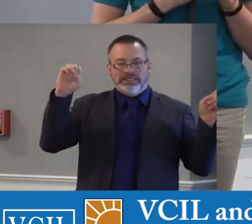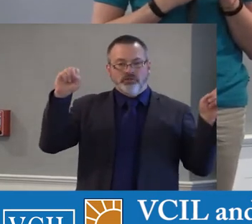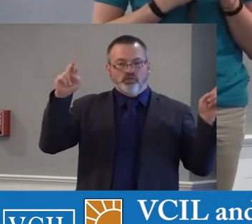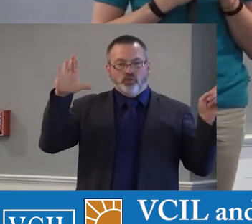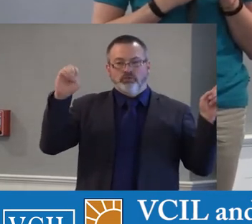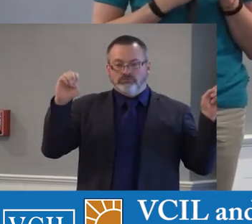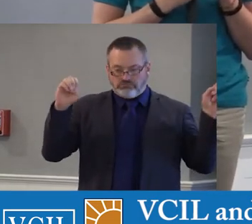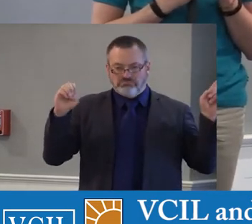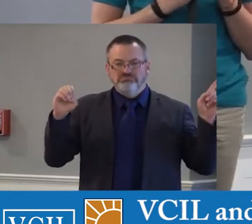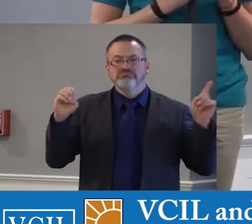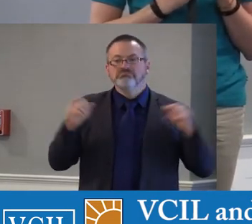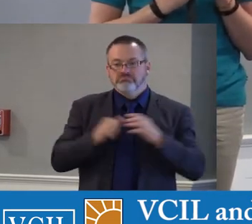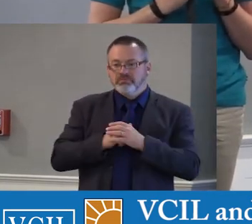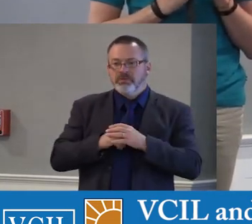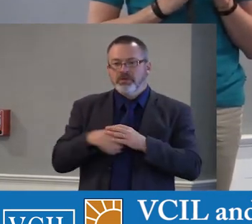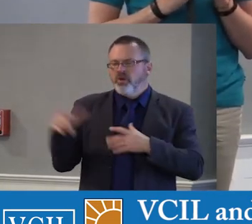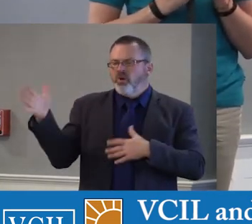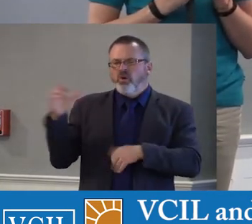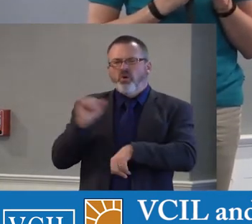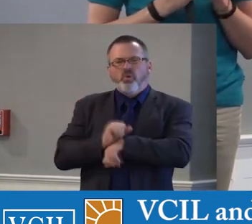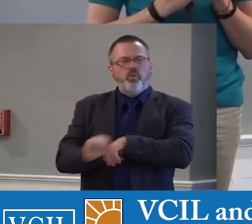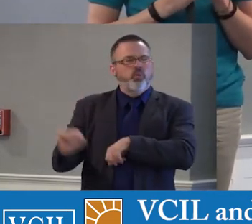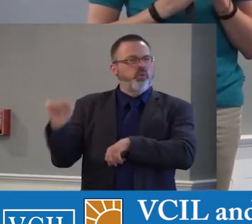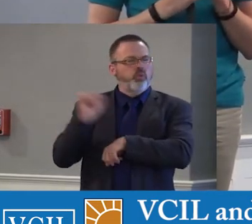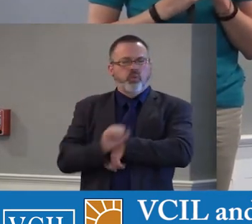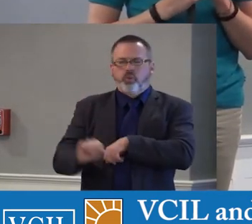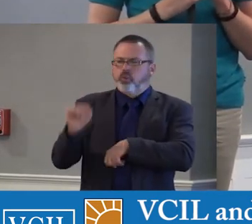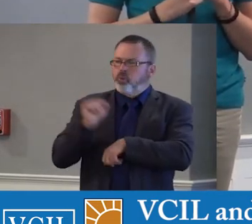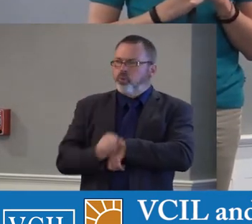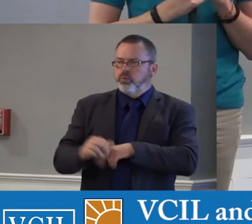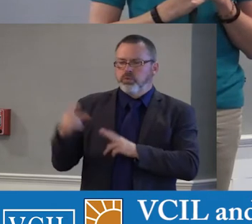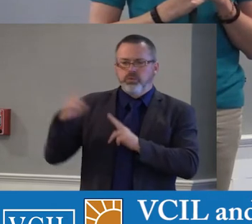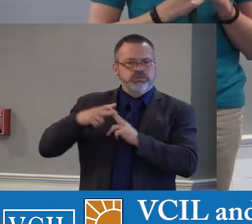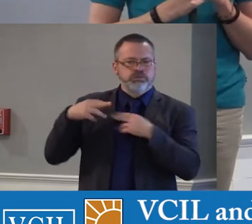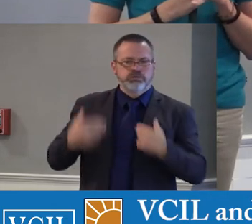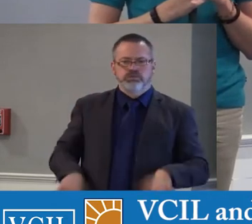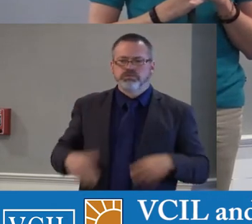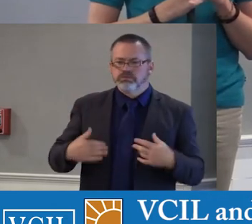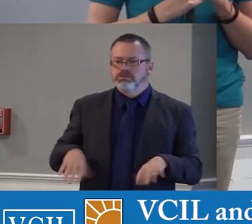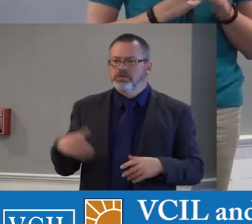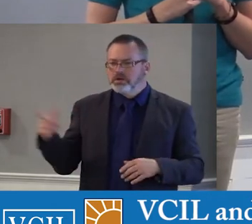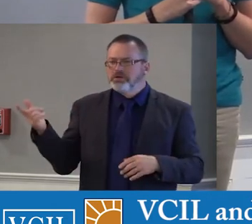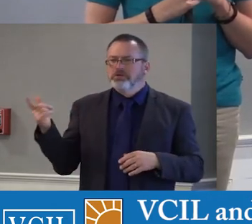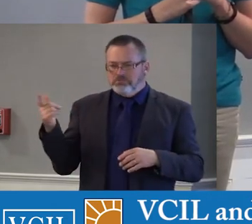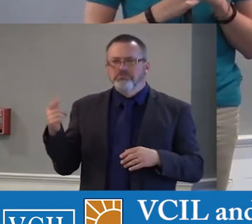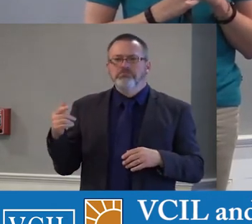a great work ethic. He's always curious, and he's a team player